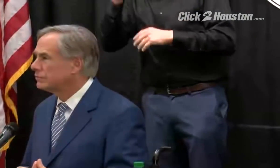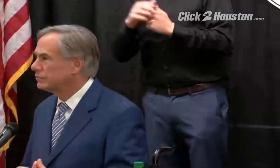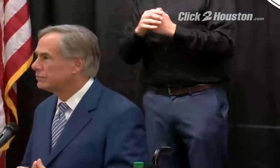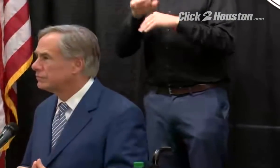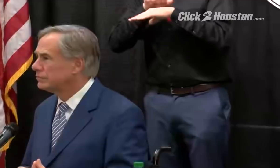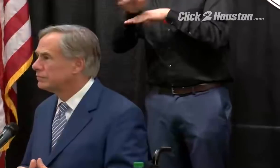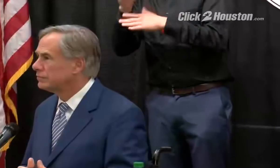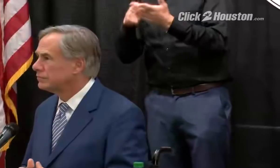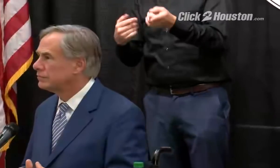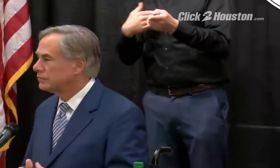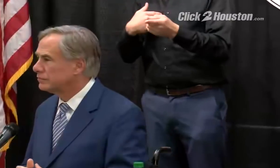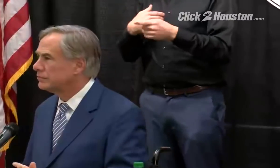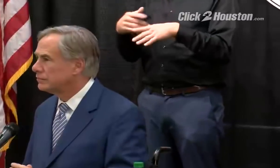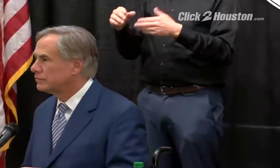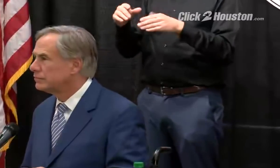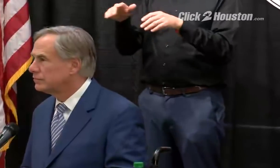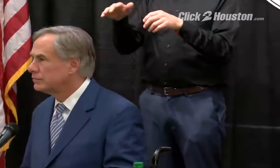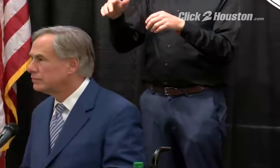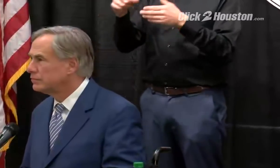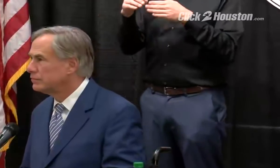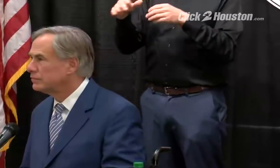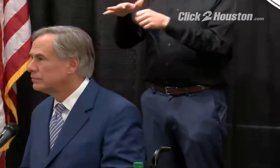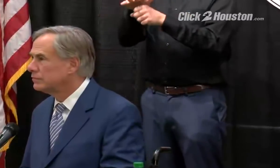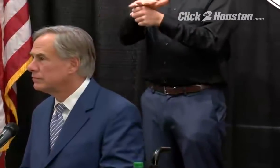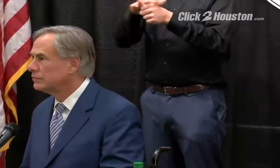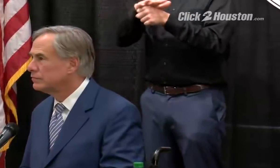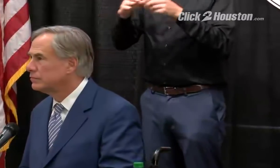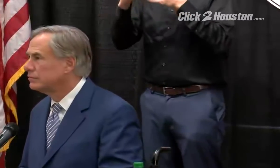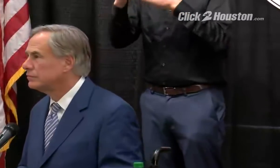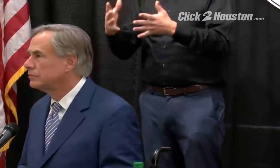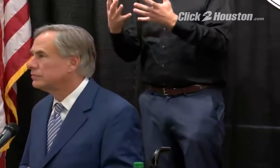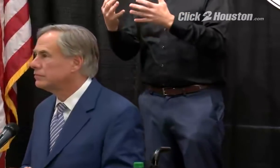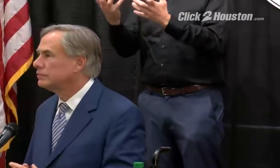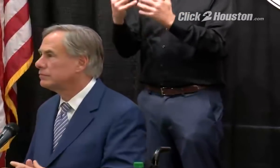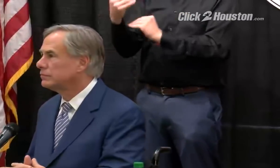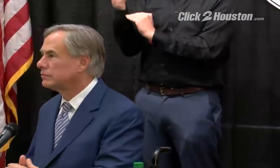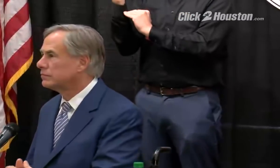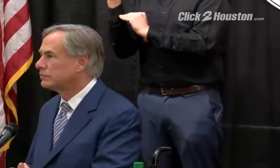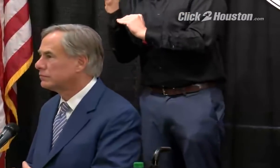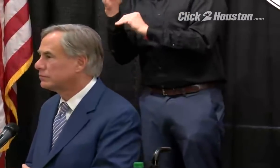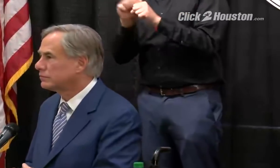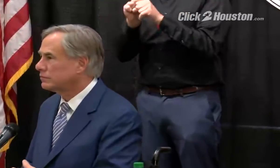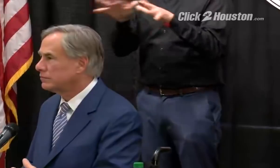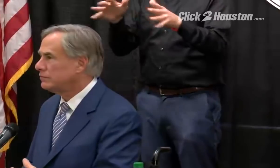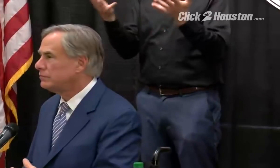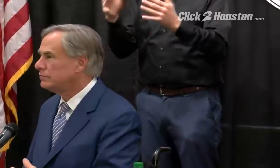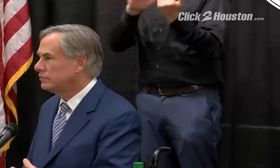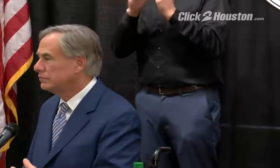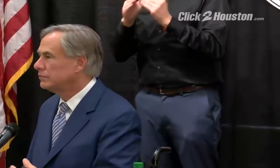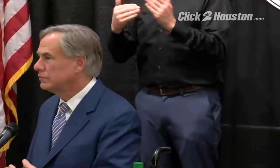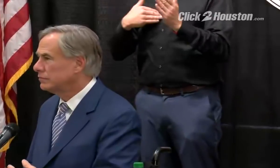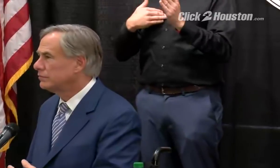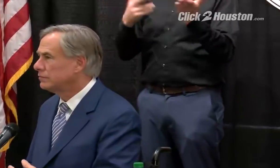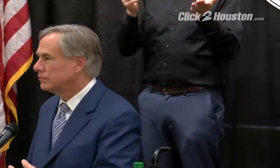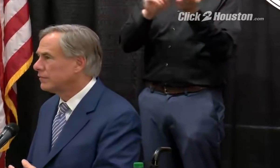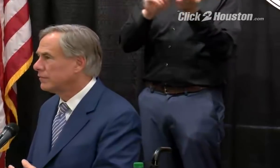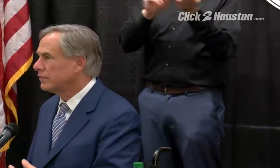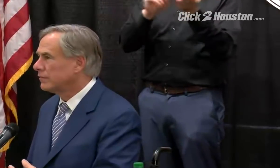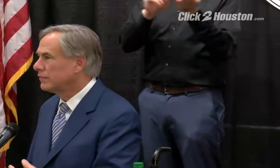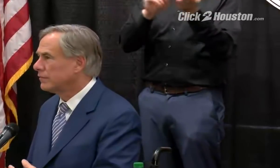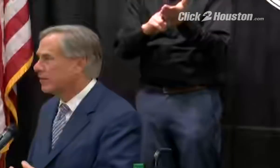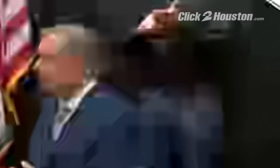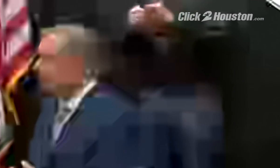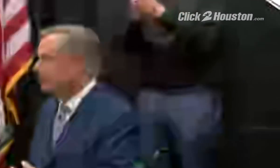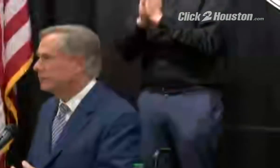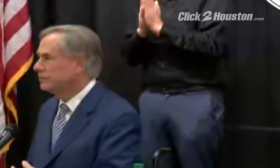have expressed wanting to do more to mitigate the spread in their community. Locally, we have a petition going around asking for more of that as